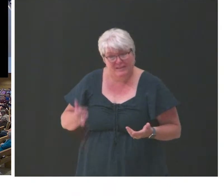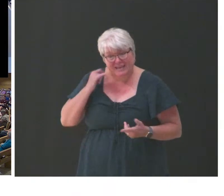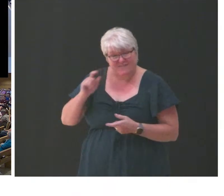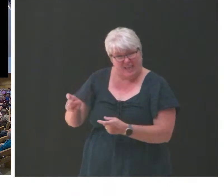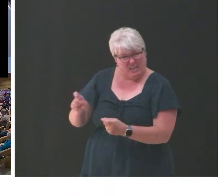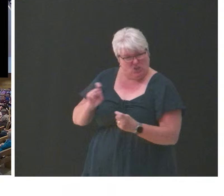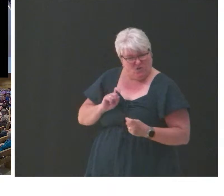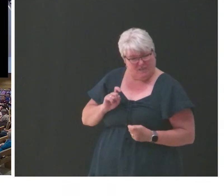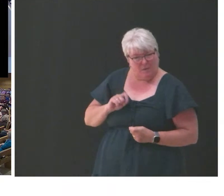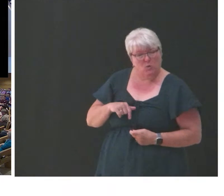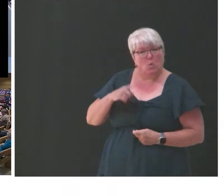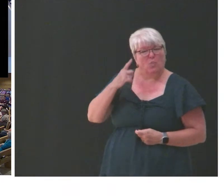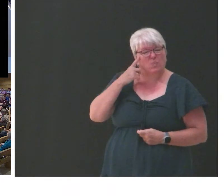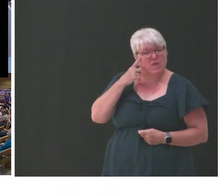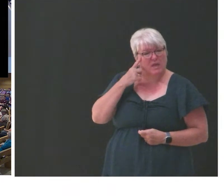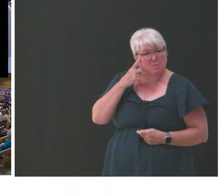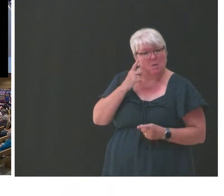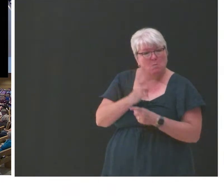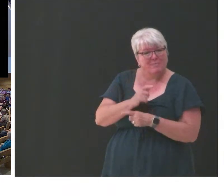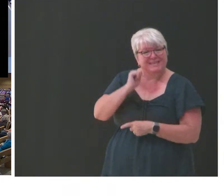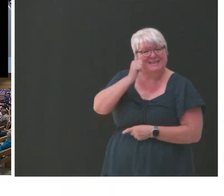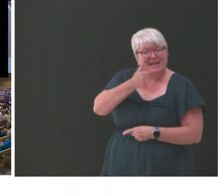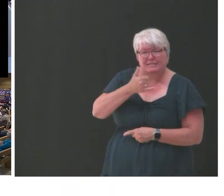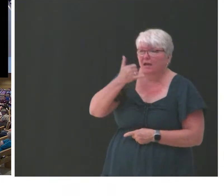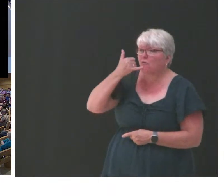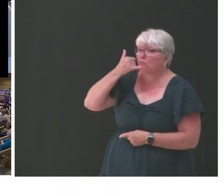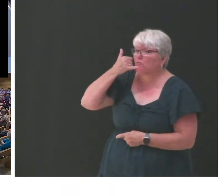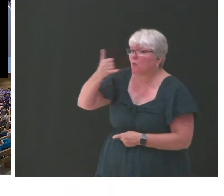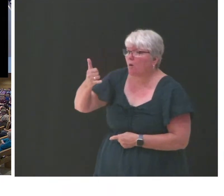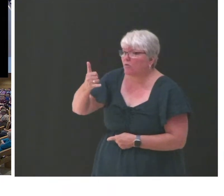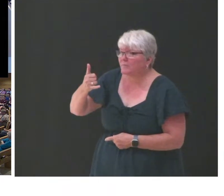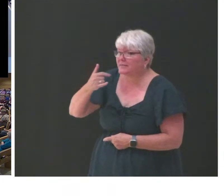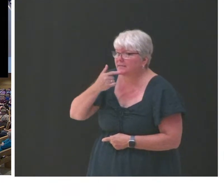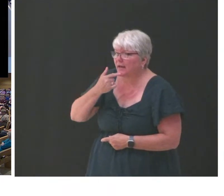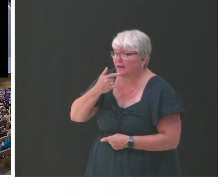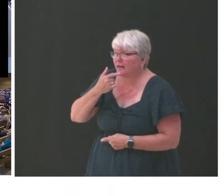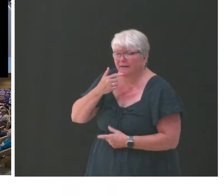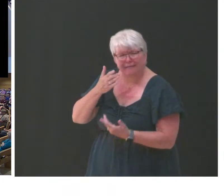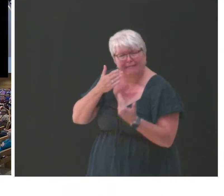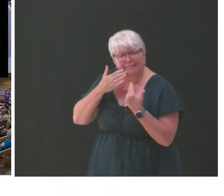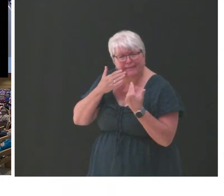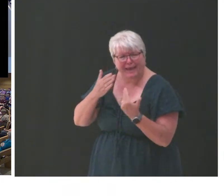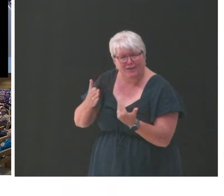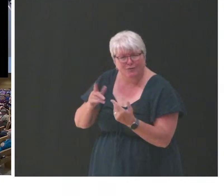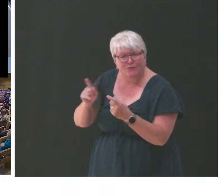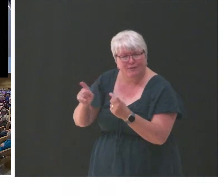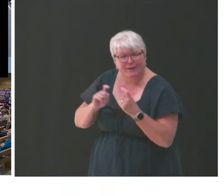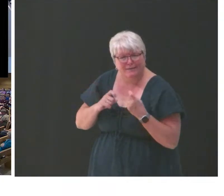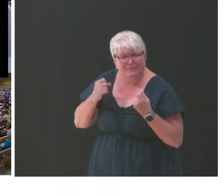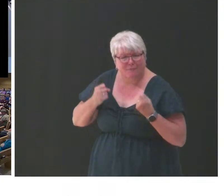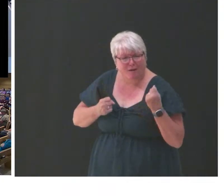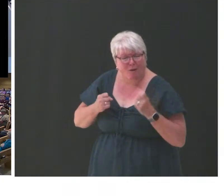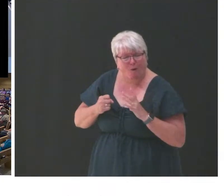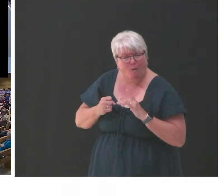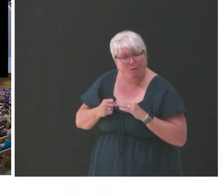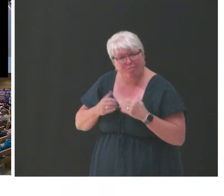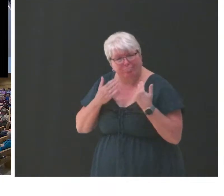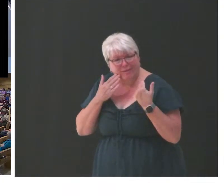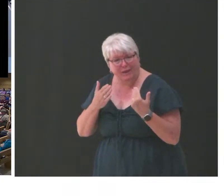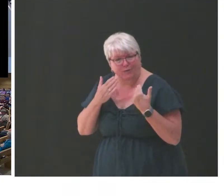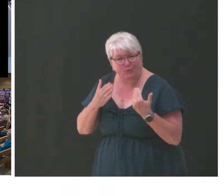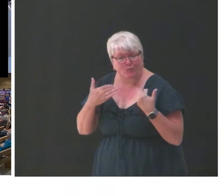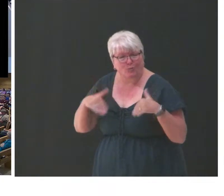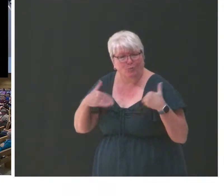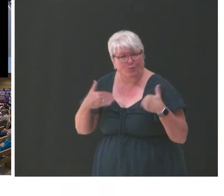give you something like that, do you think it'd be reasonable the next day to call them back and say, thank you for that gift that you gave me. Thank you for that car. That